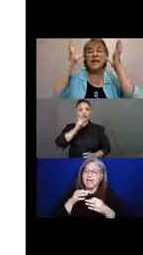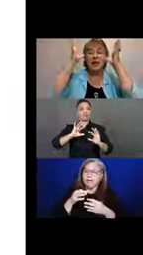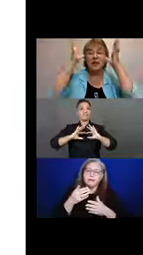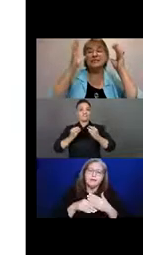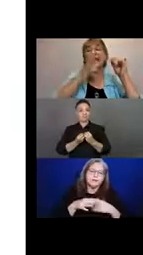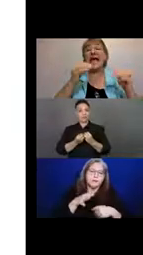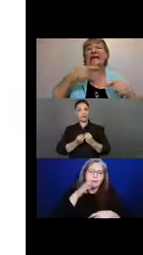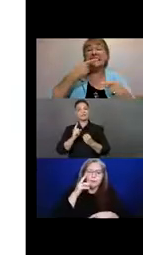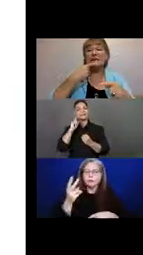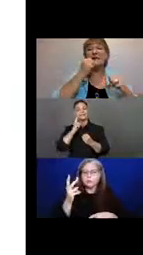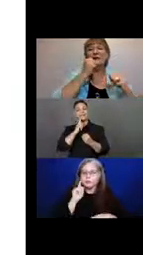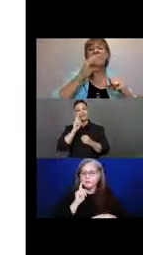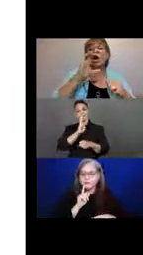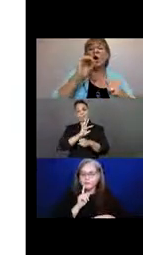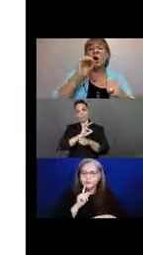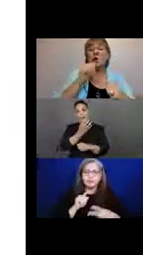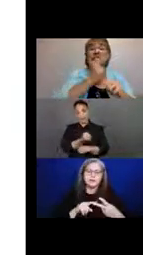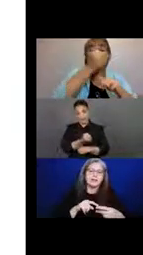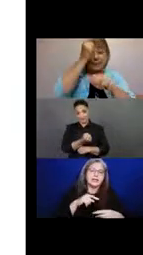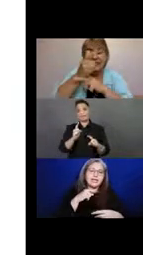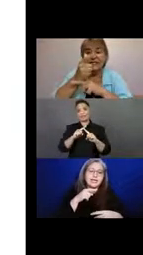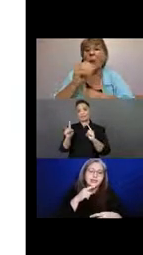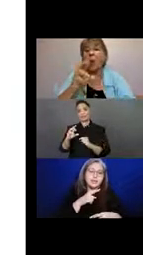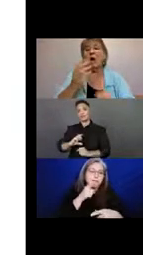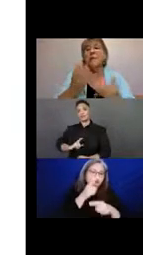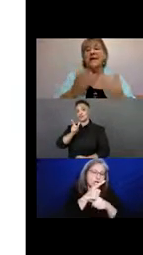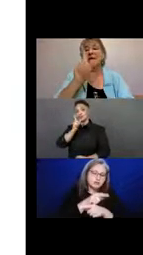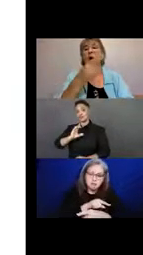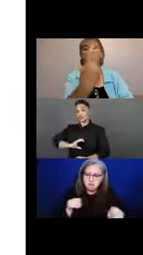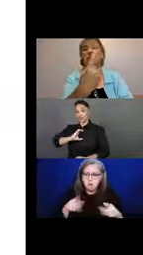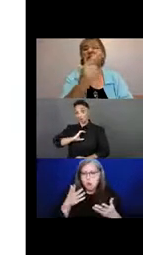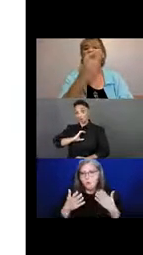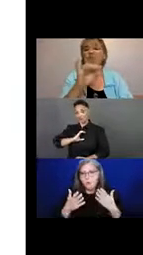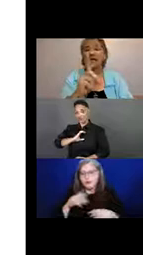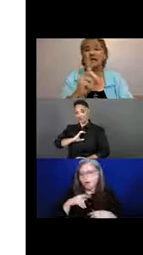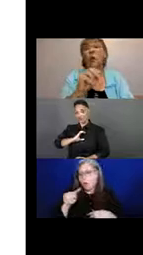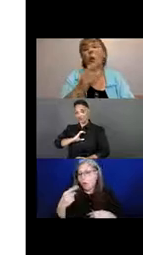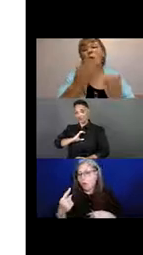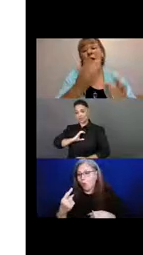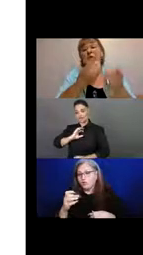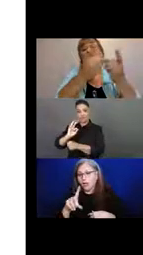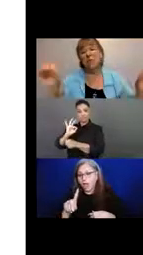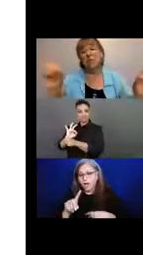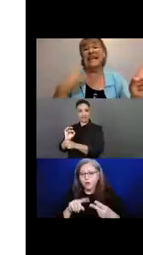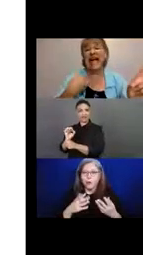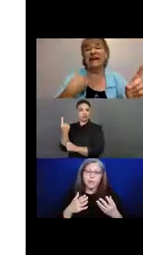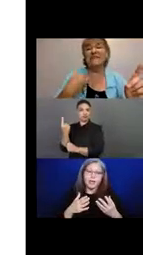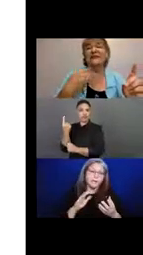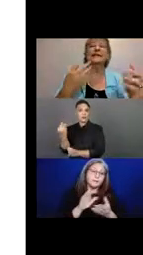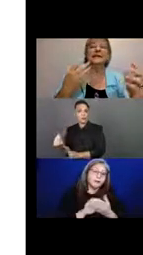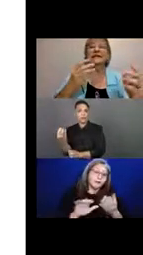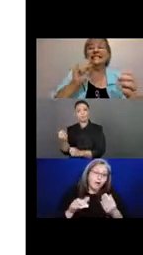deaf parents and hearing coda siblings, or maybe only child, or maybe divorced,